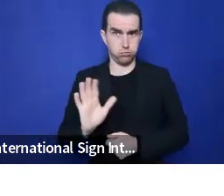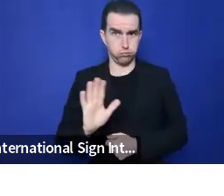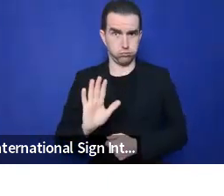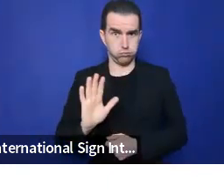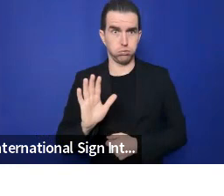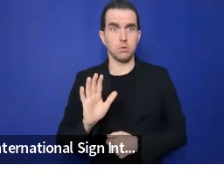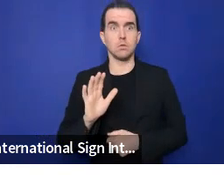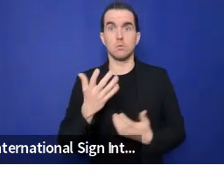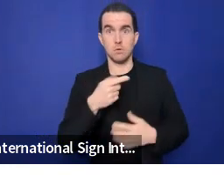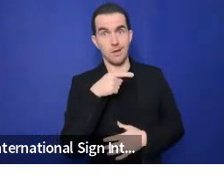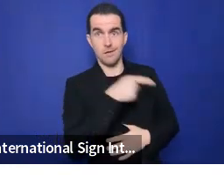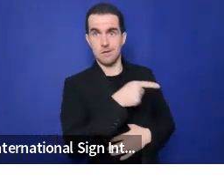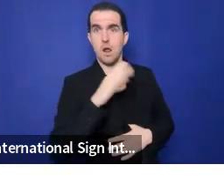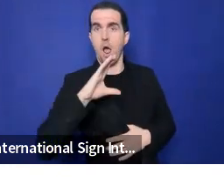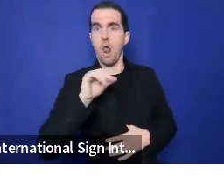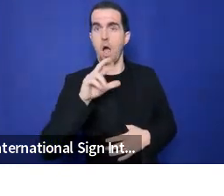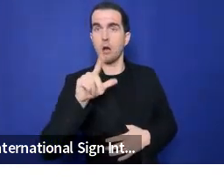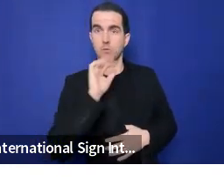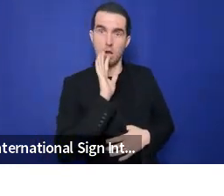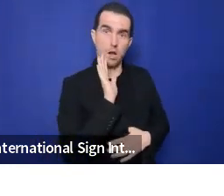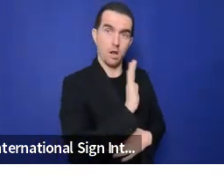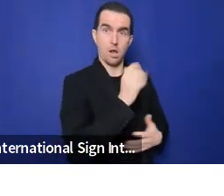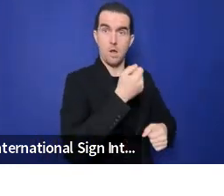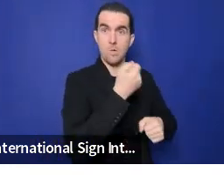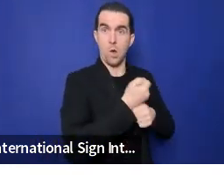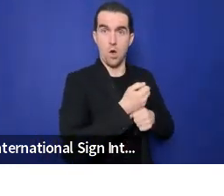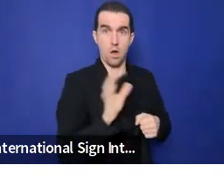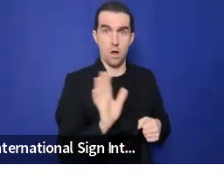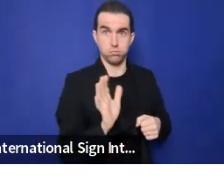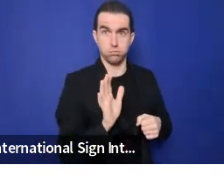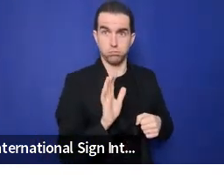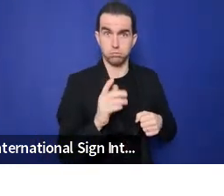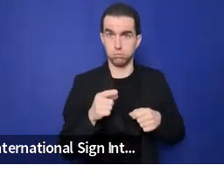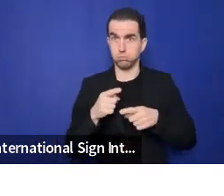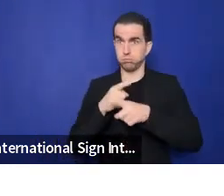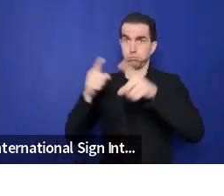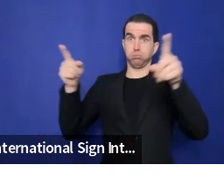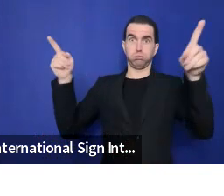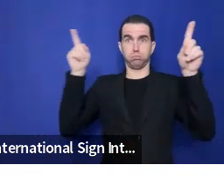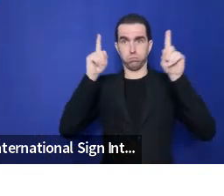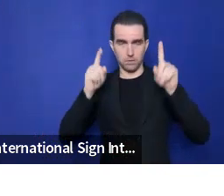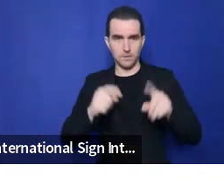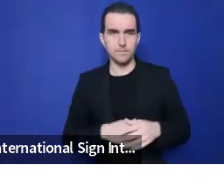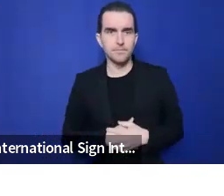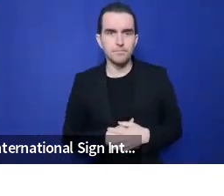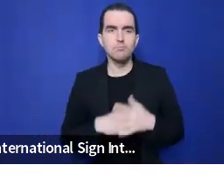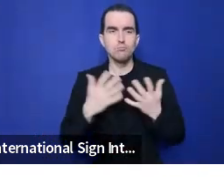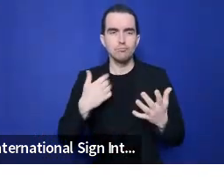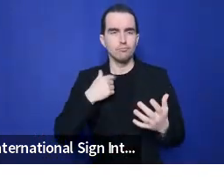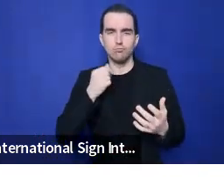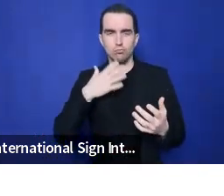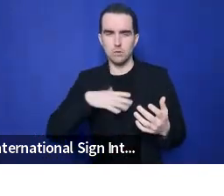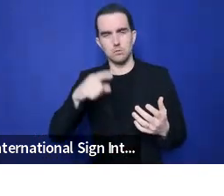being often seen as separate agendas, separate policy bunkers, separate